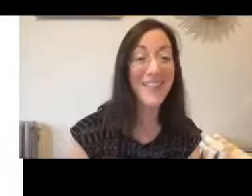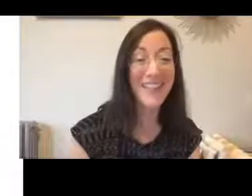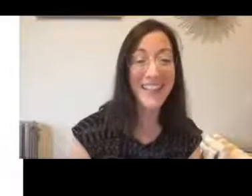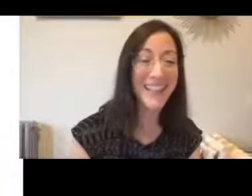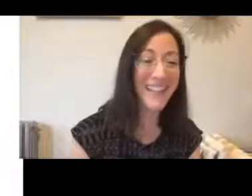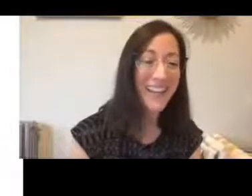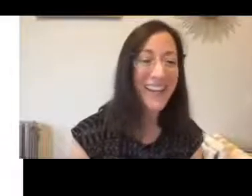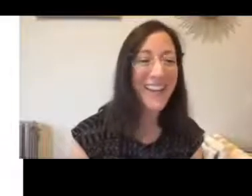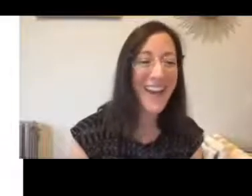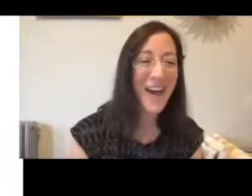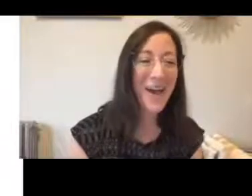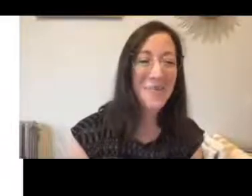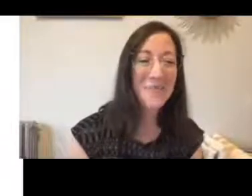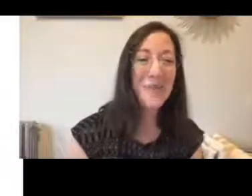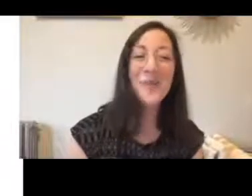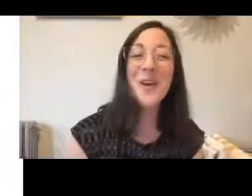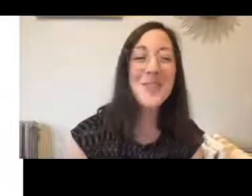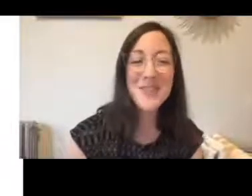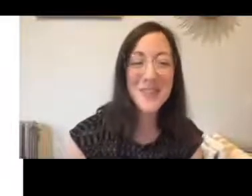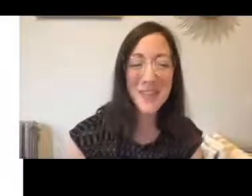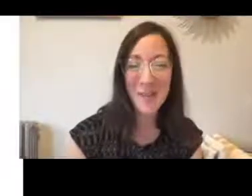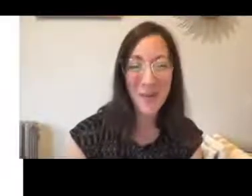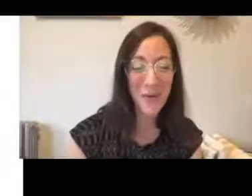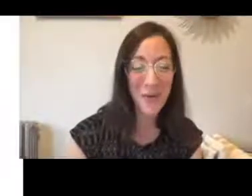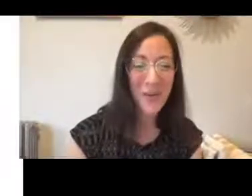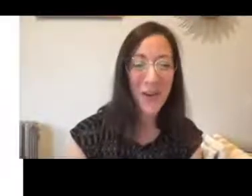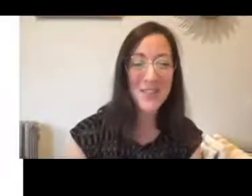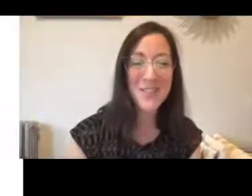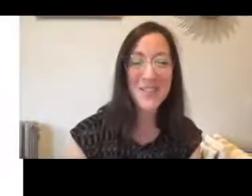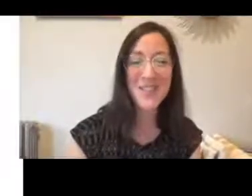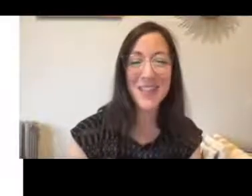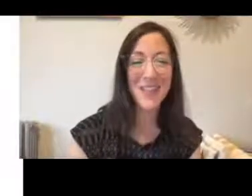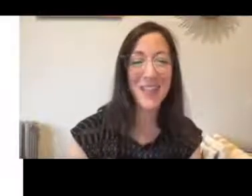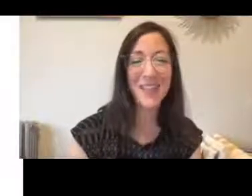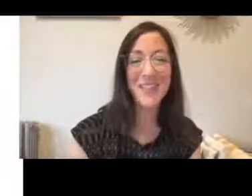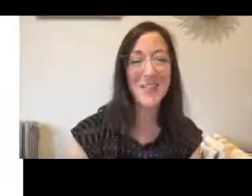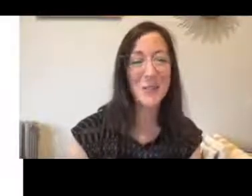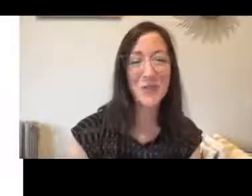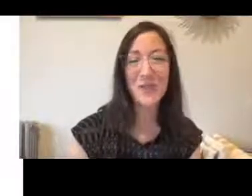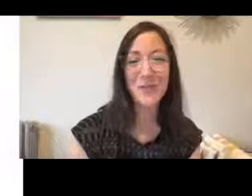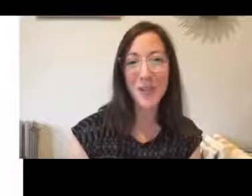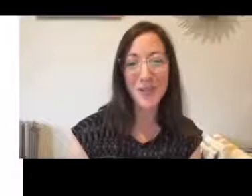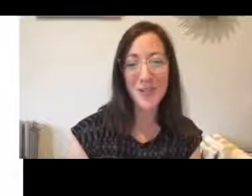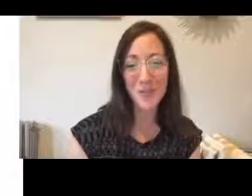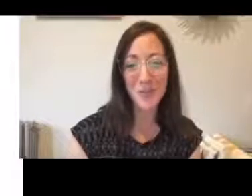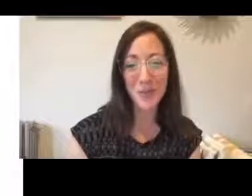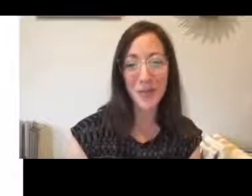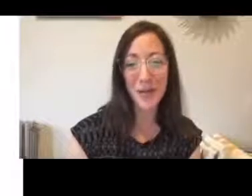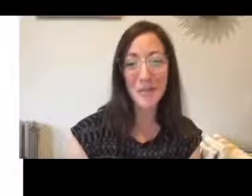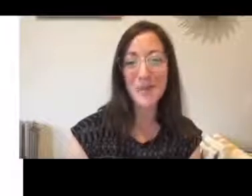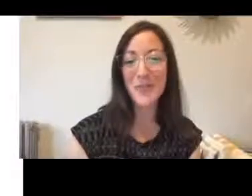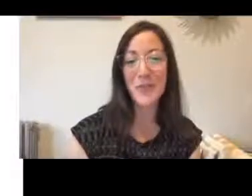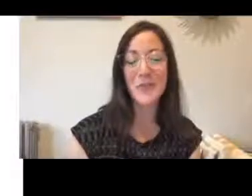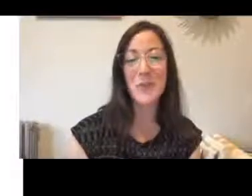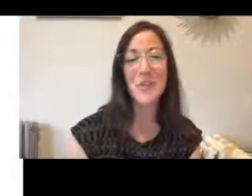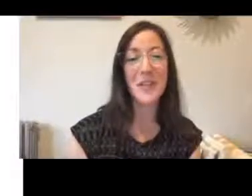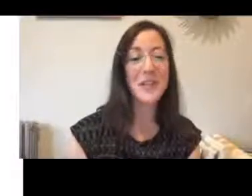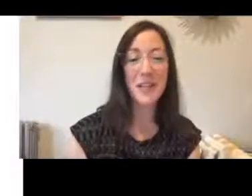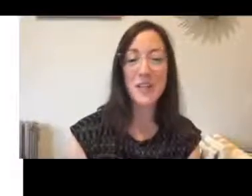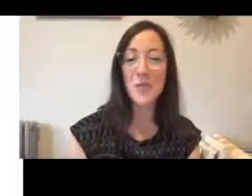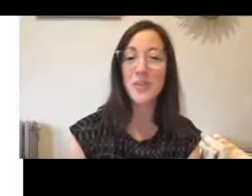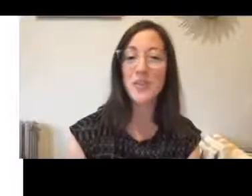have anything. Regardless of the name though, our center is dedicated to social and recreational programs for folks with